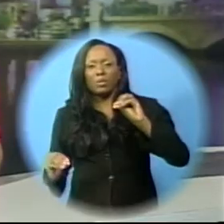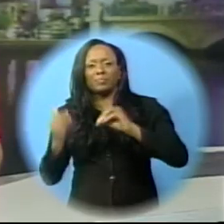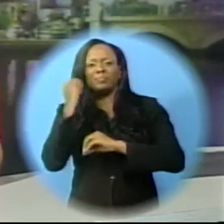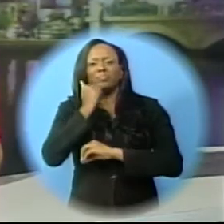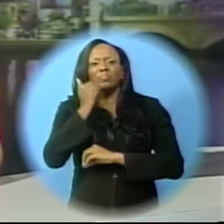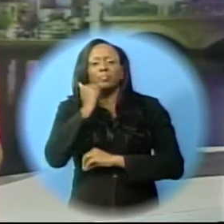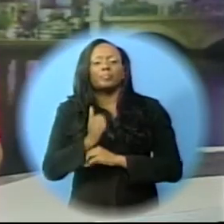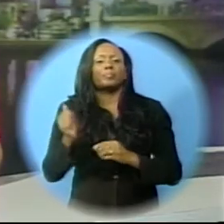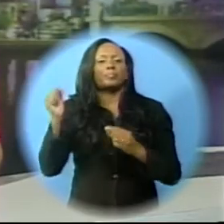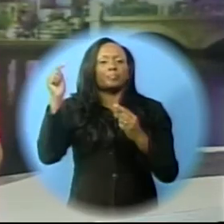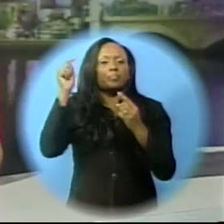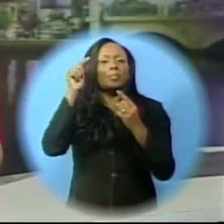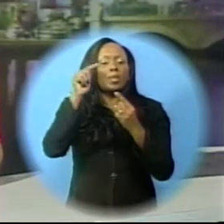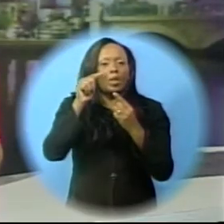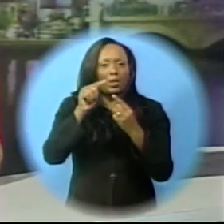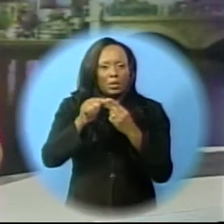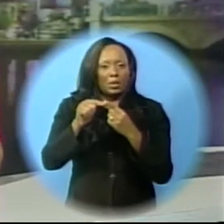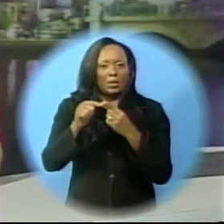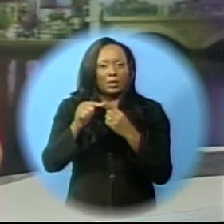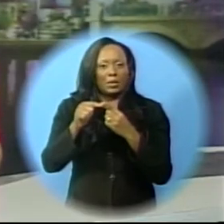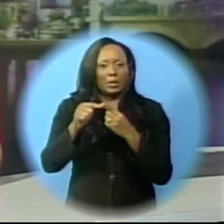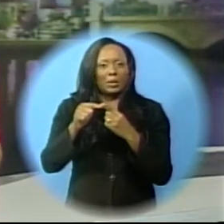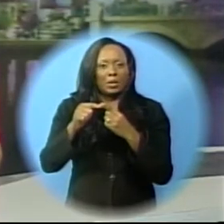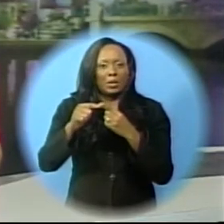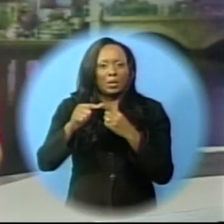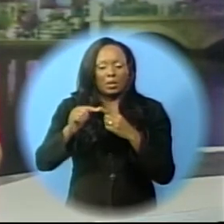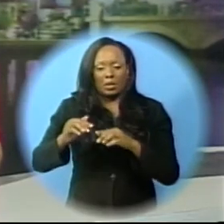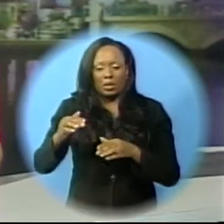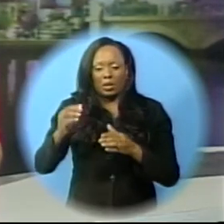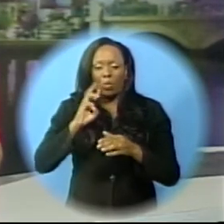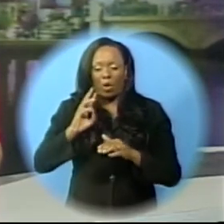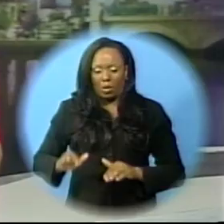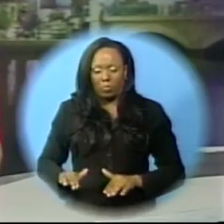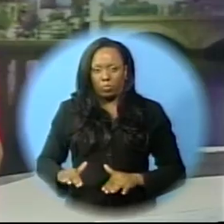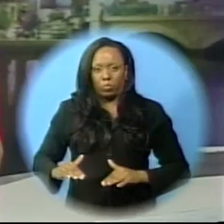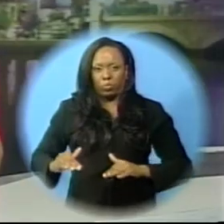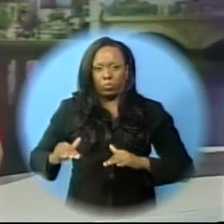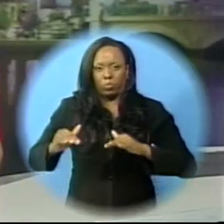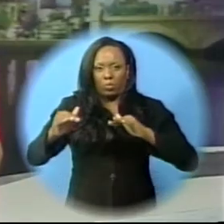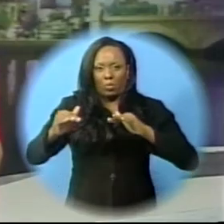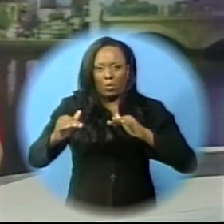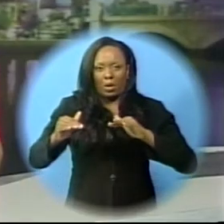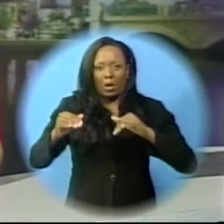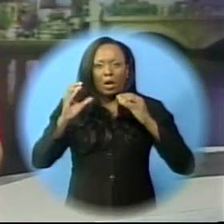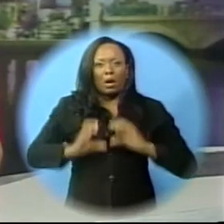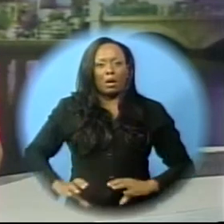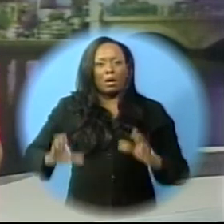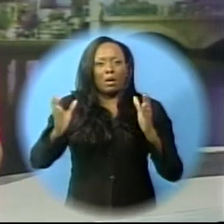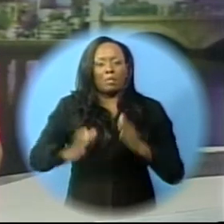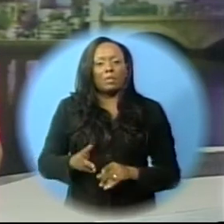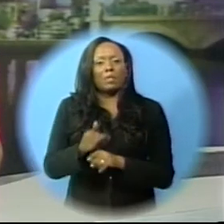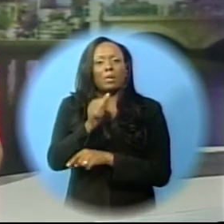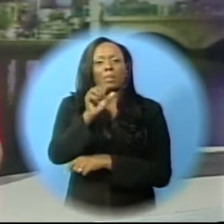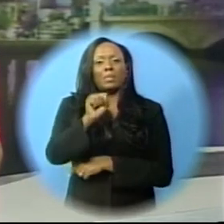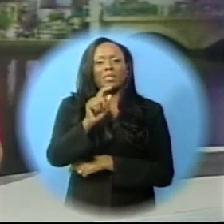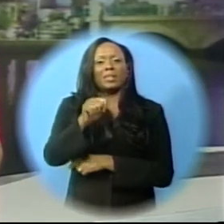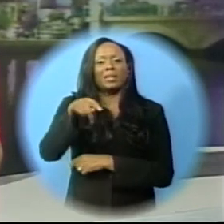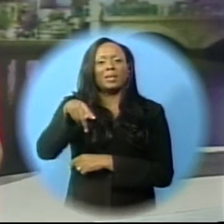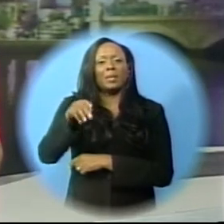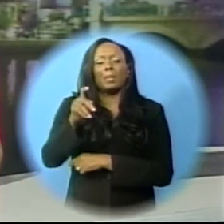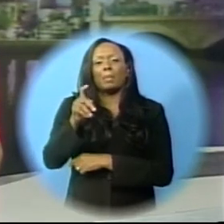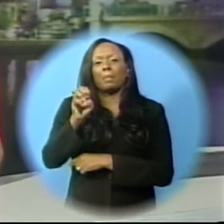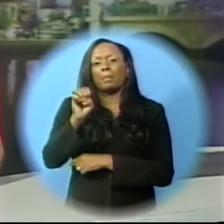result, residents in parts of St. Lucie will experience low water pressure or outages. Customers in Six Men St. Peter may also